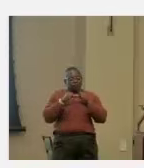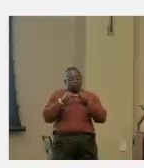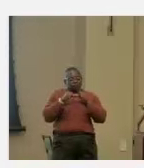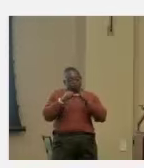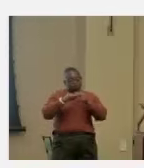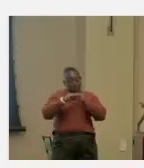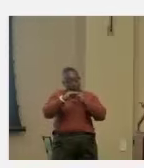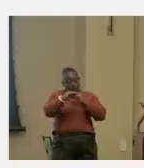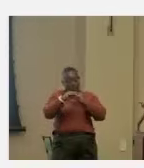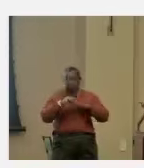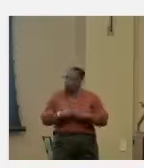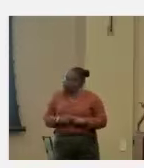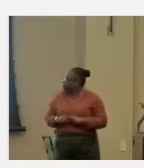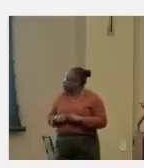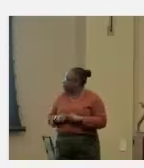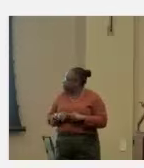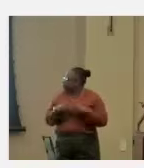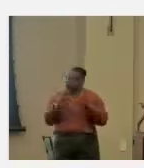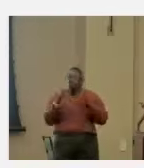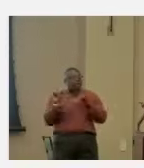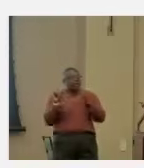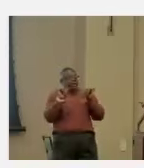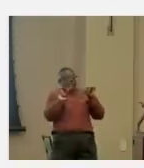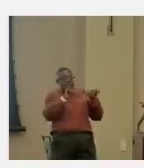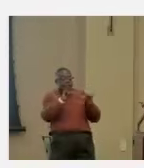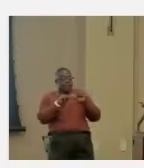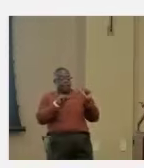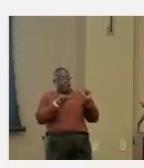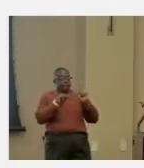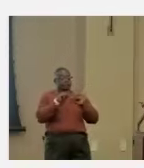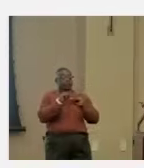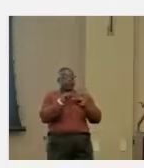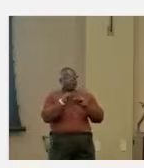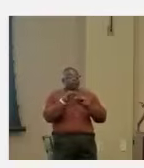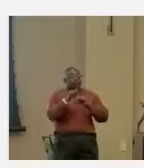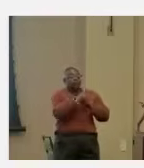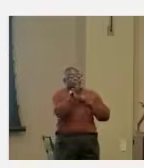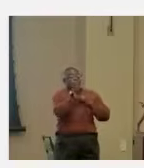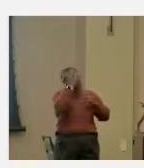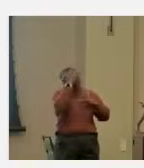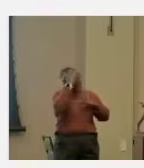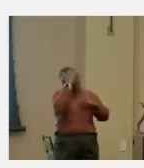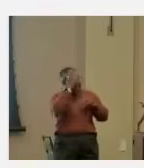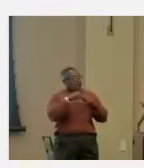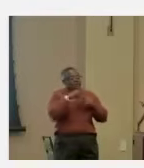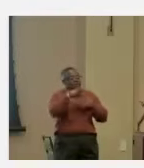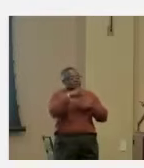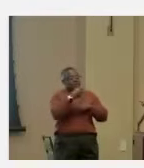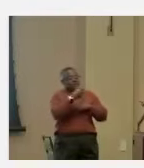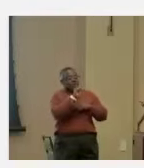time. We see the same trend with the other disease activity measure, the